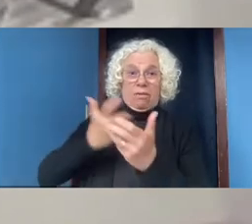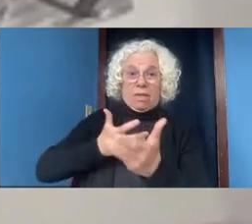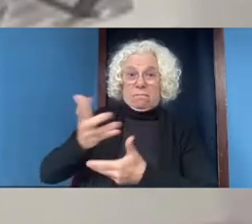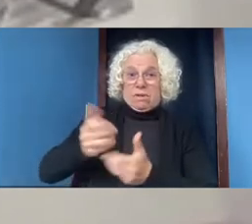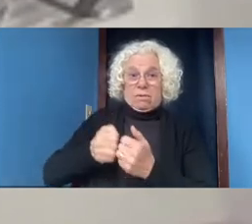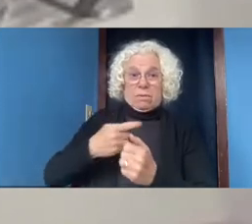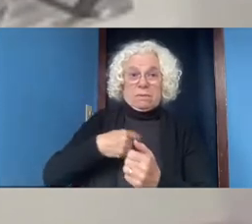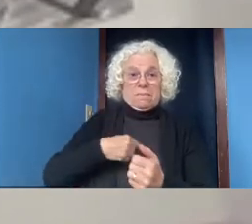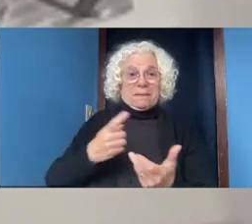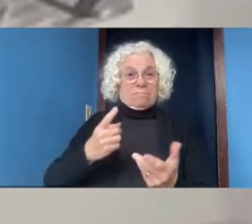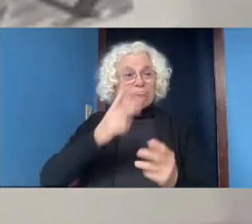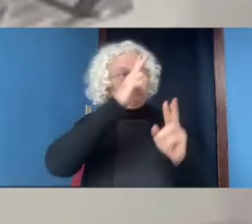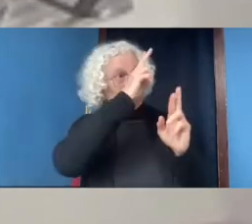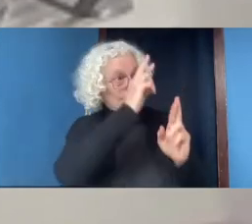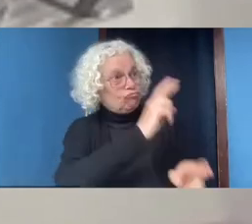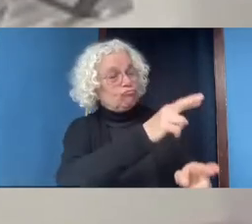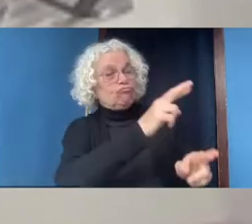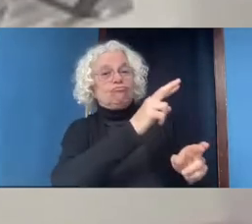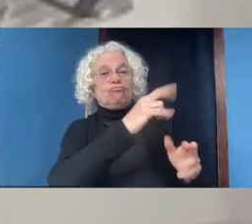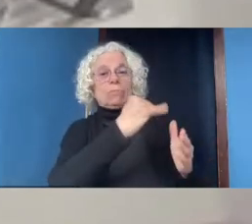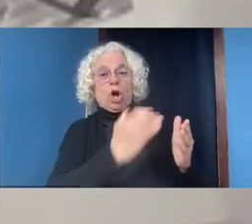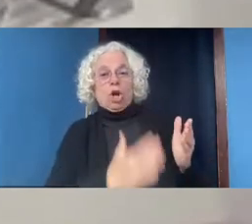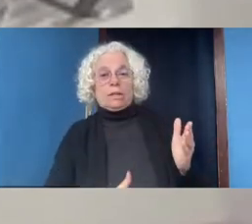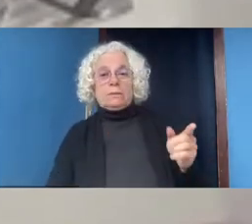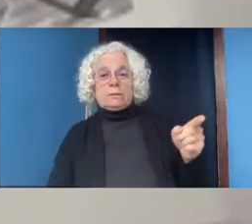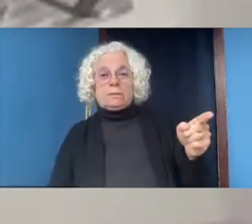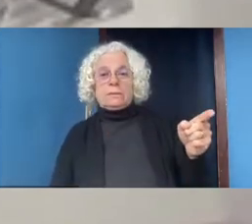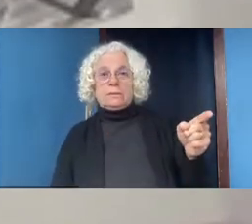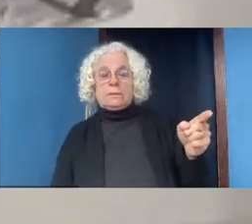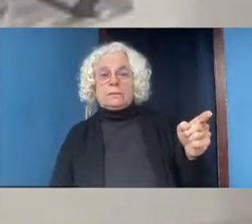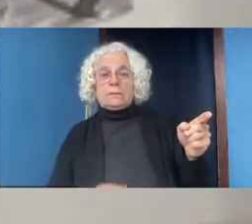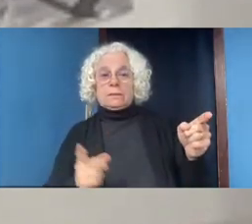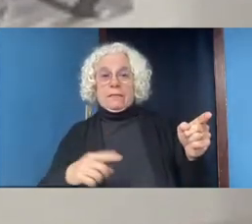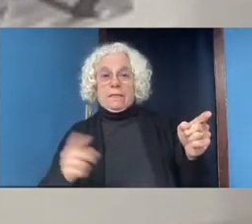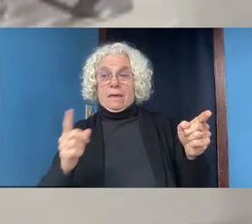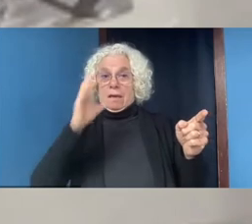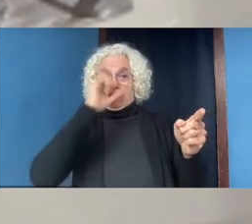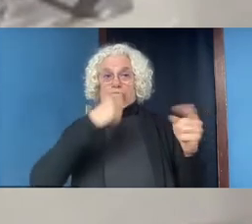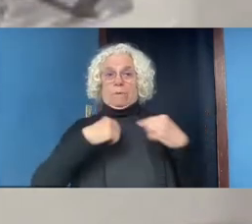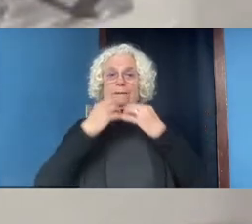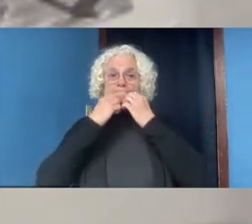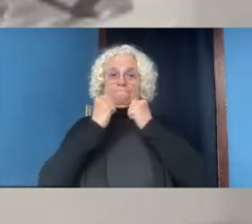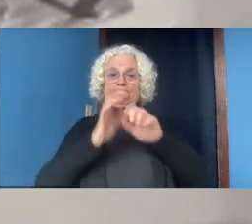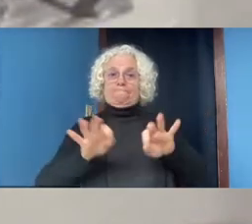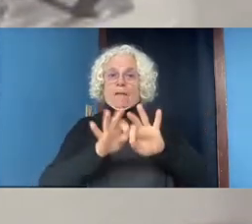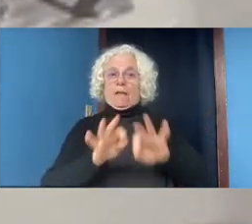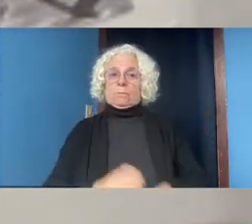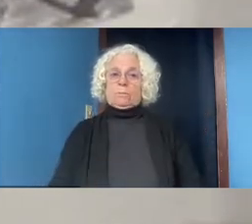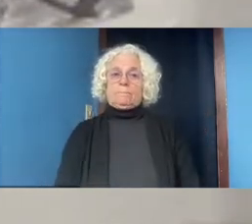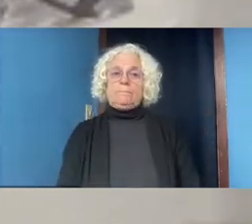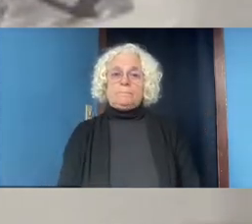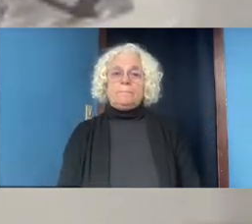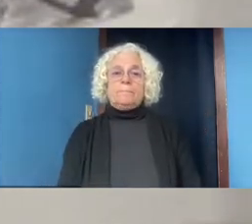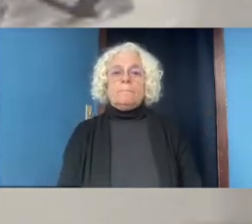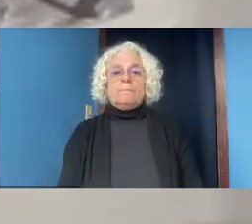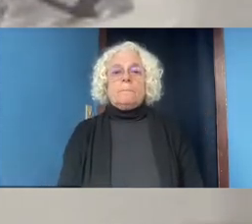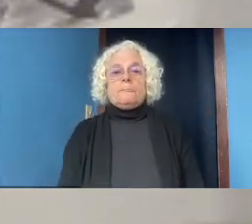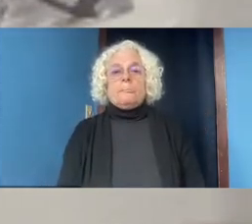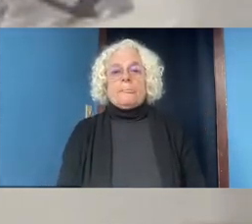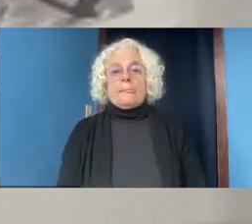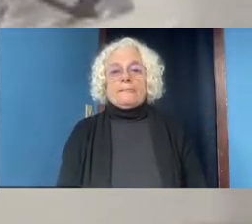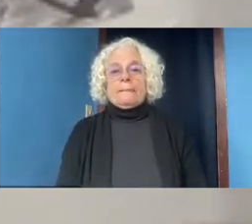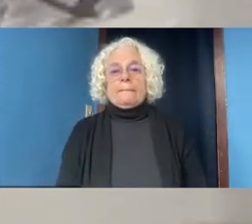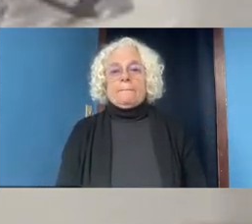like an artist that was a valuable contributor. Some of my art